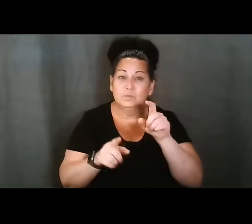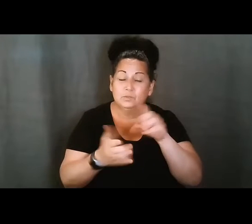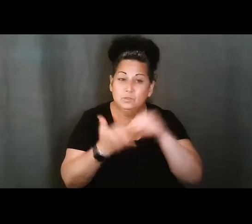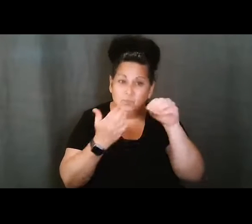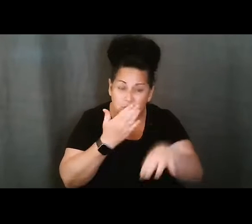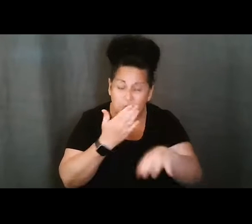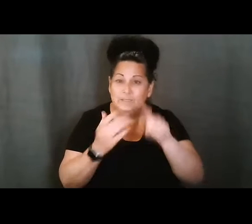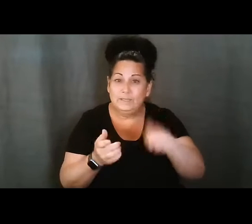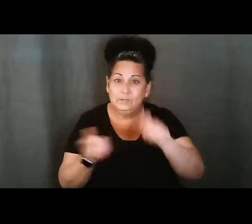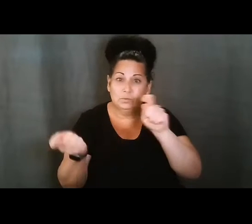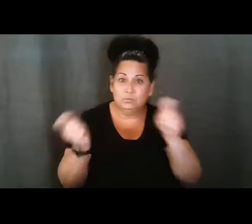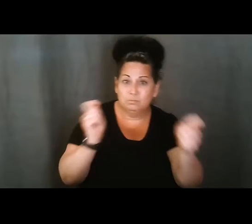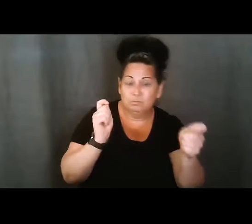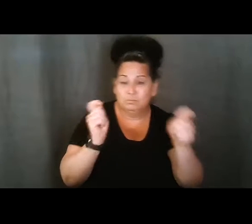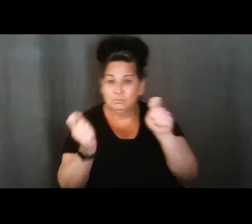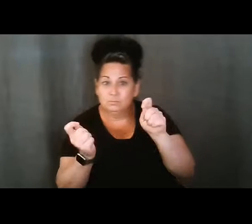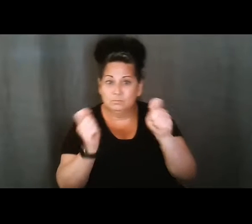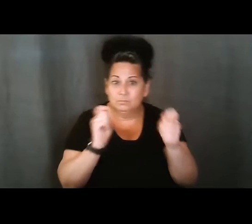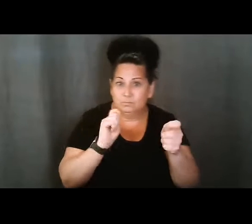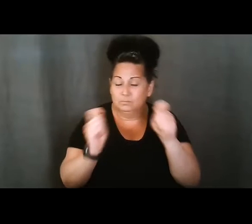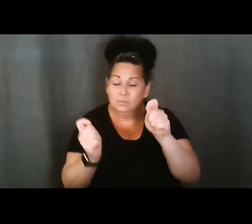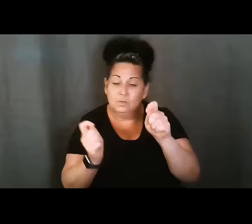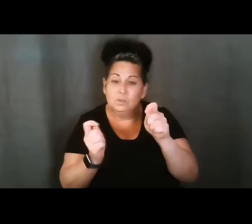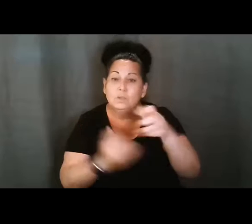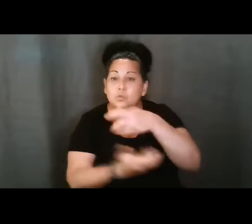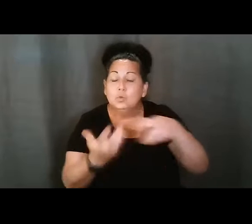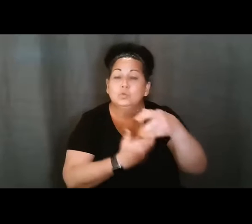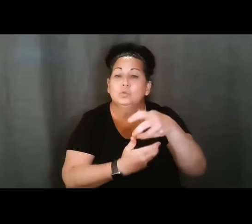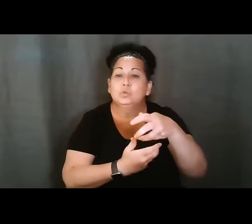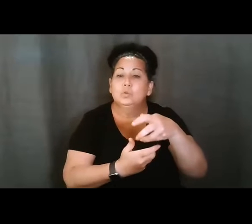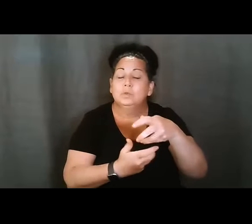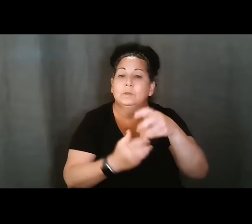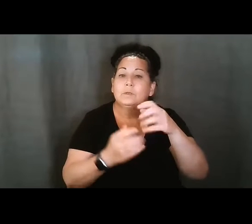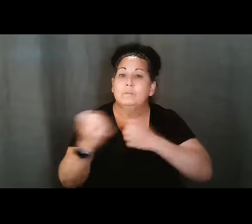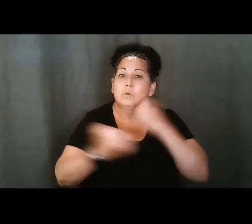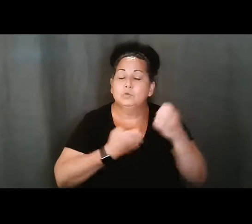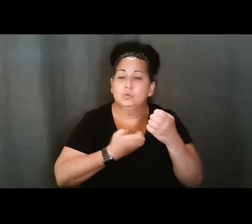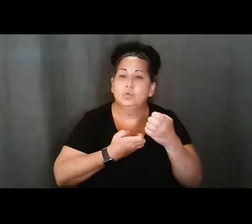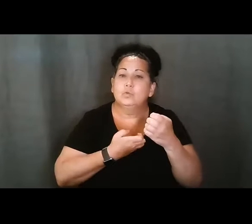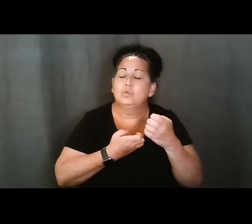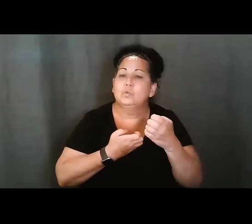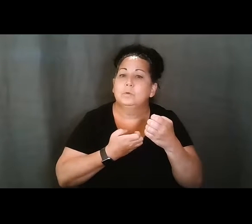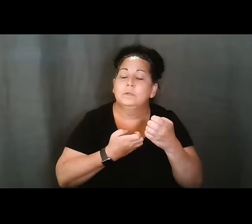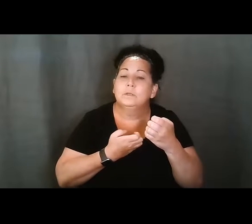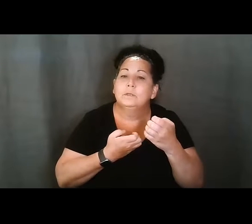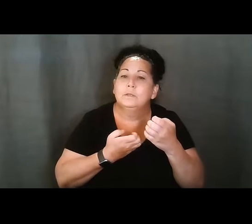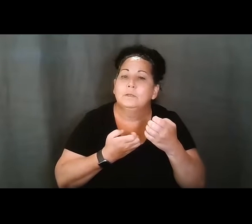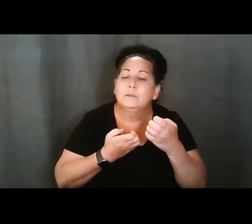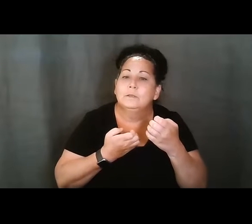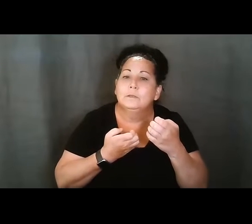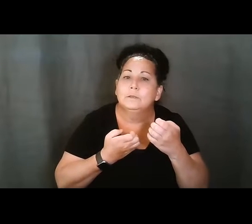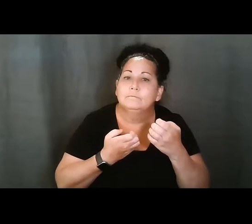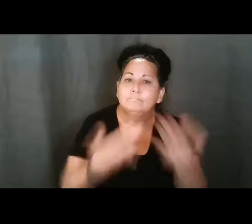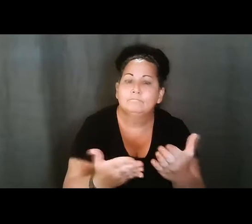that's participating. Social emotional learning involves equity, not equality. Social emotional